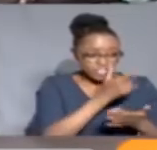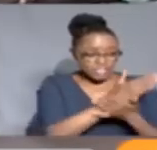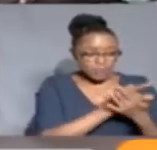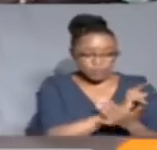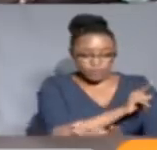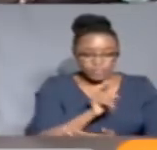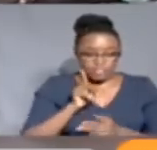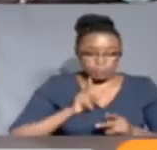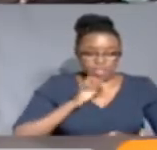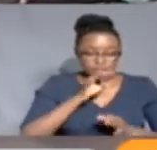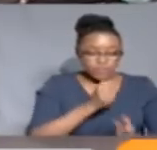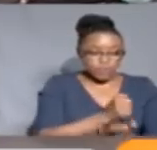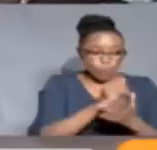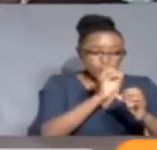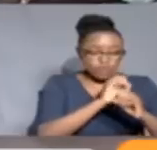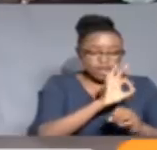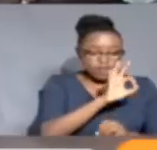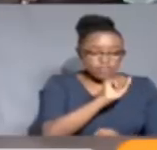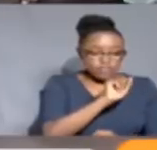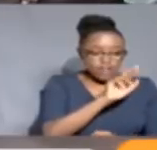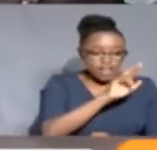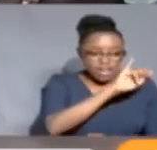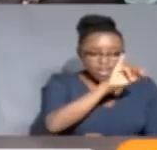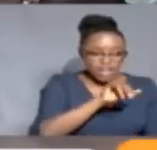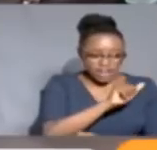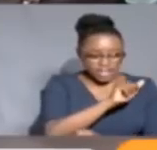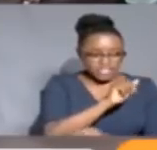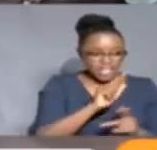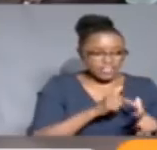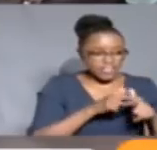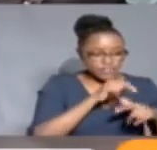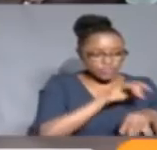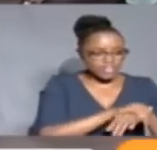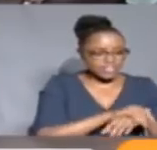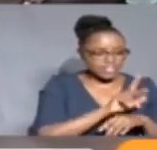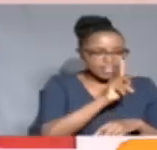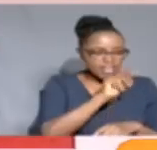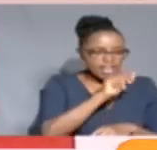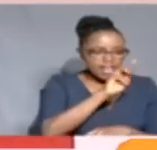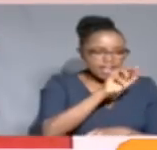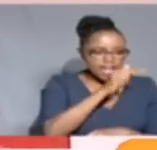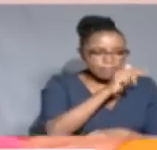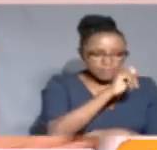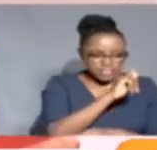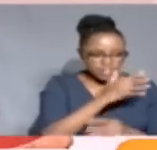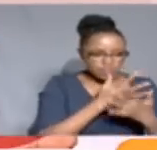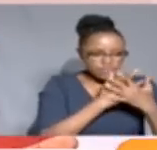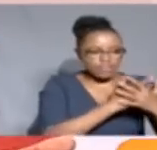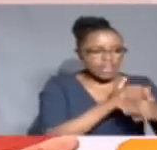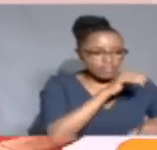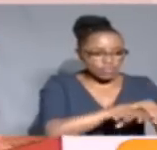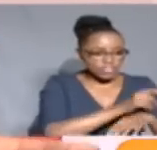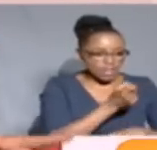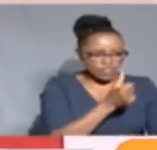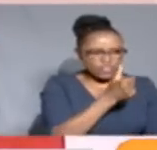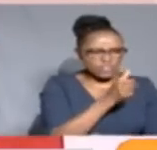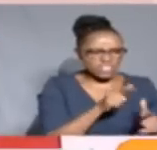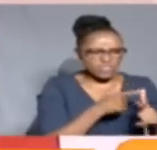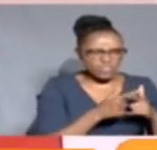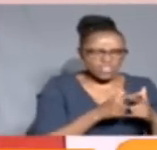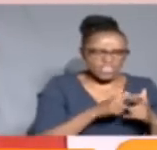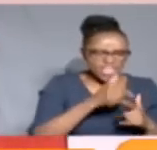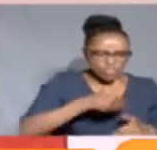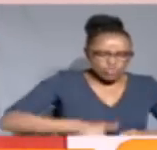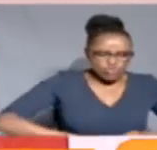these guys, if they were not assisted by Faraja and others, you'll find them in community maximum. Because I have found a few. I met them in the youth